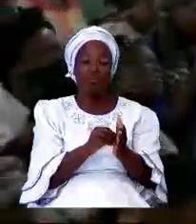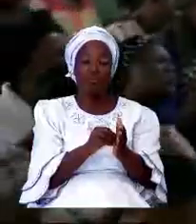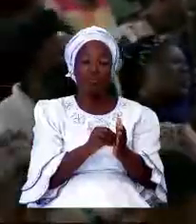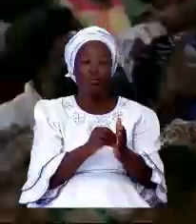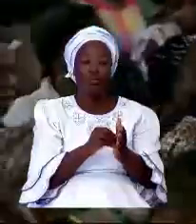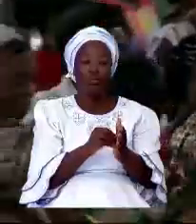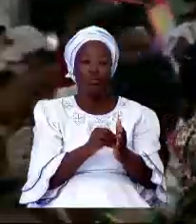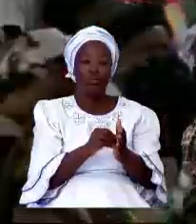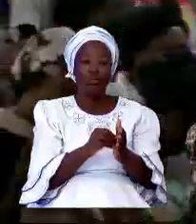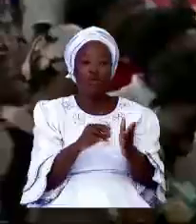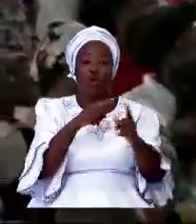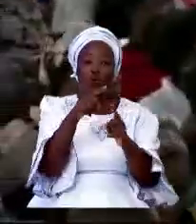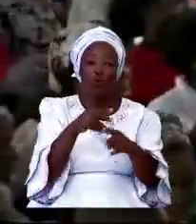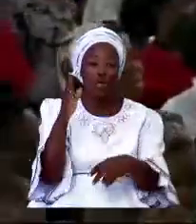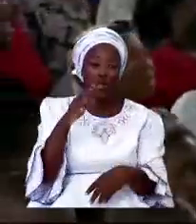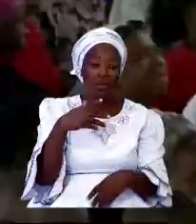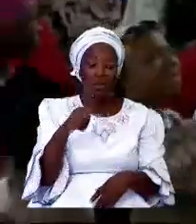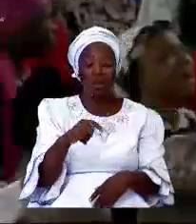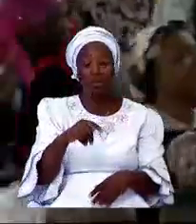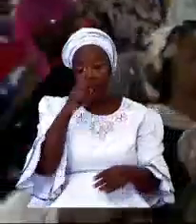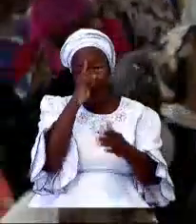your portion?